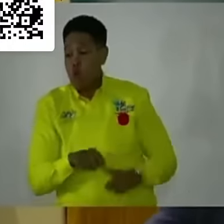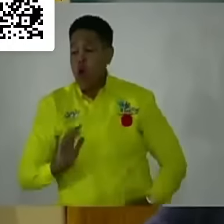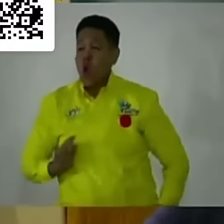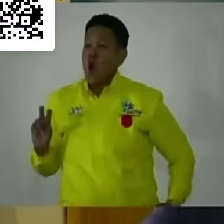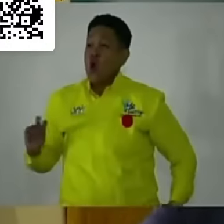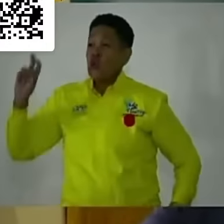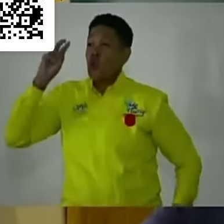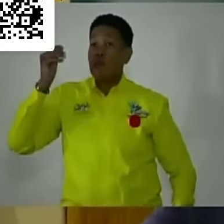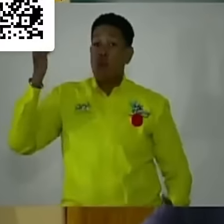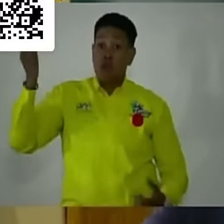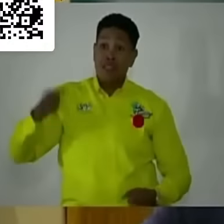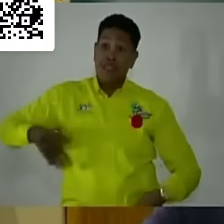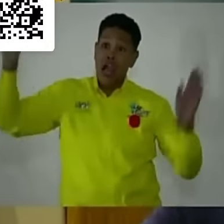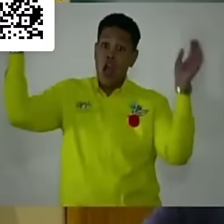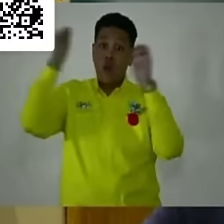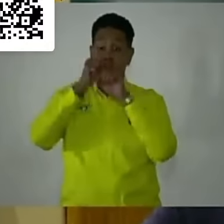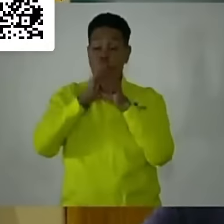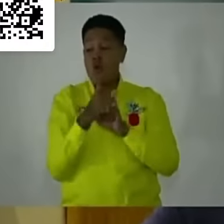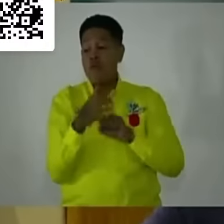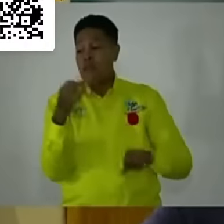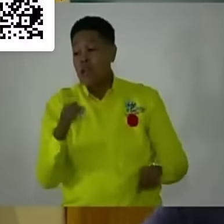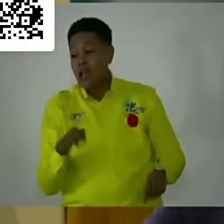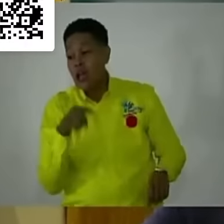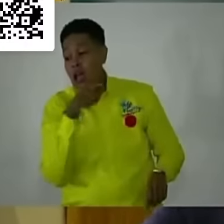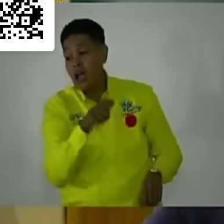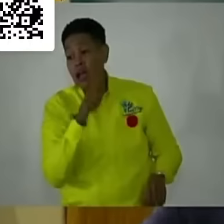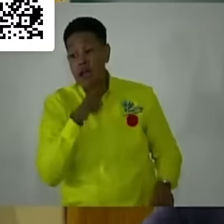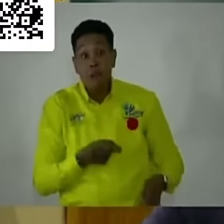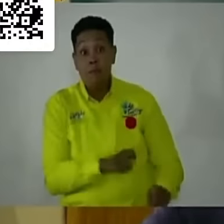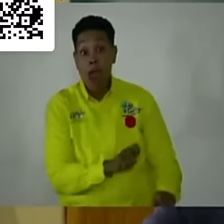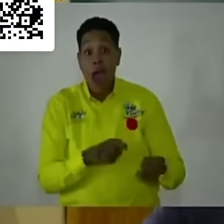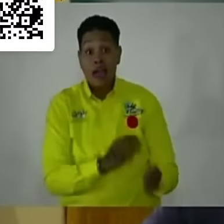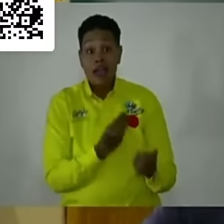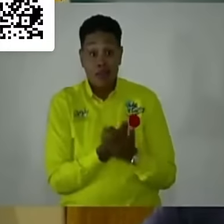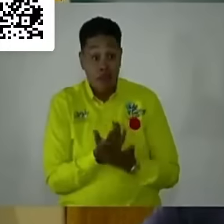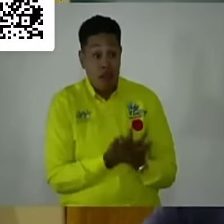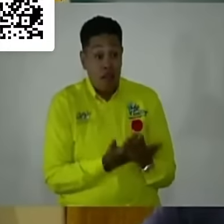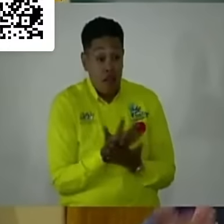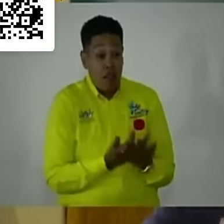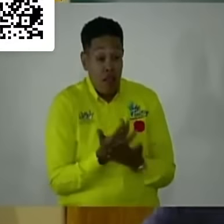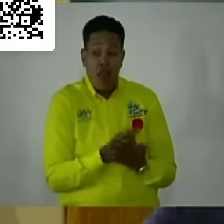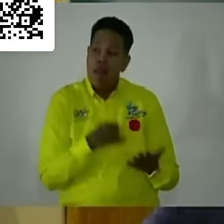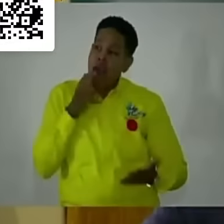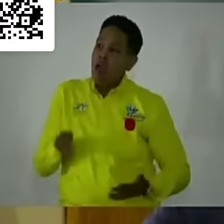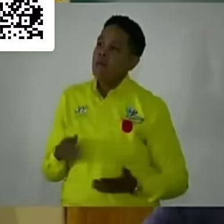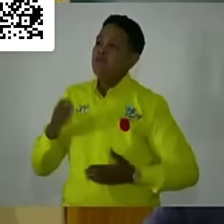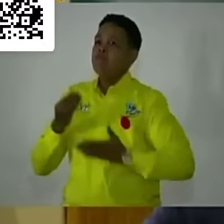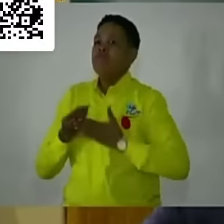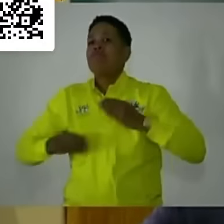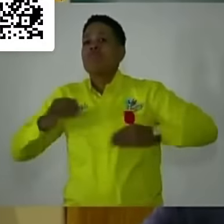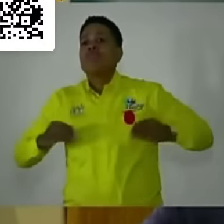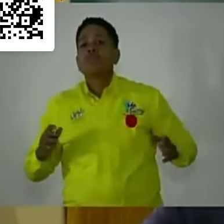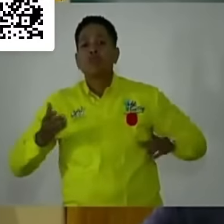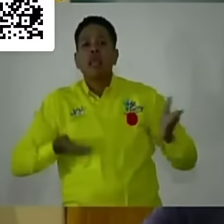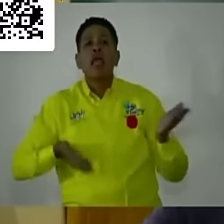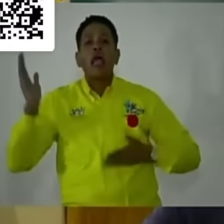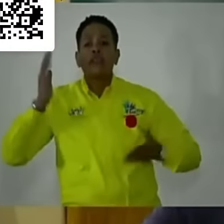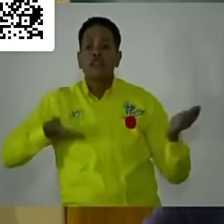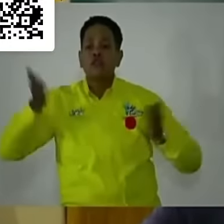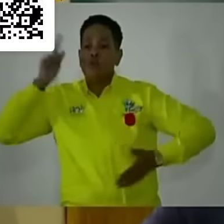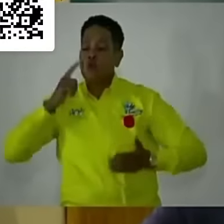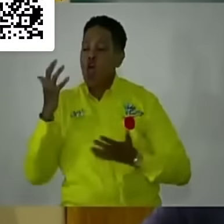dollars went with COVID-19, it is the mining sector that held up our export